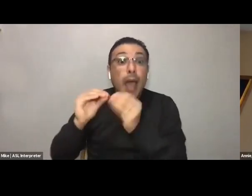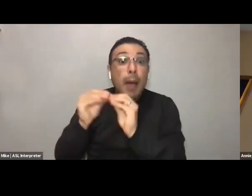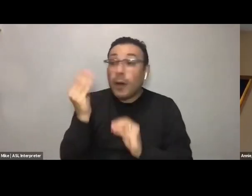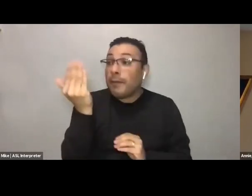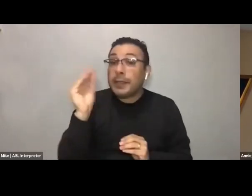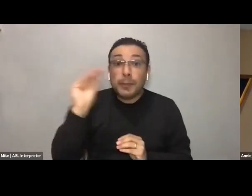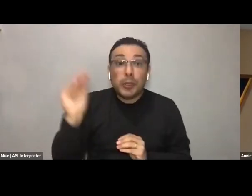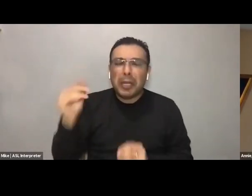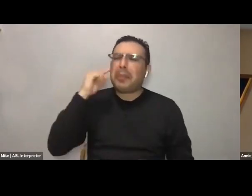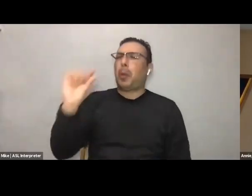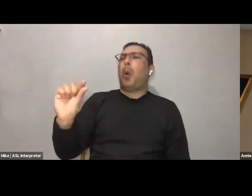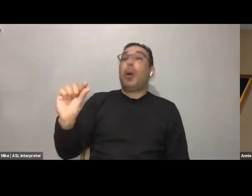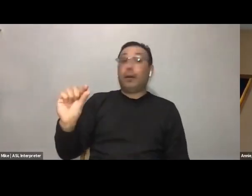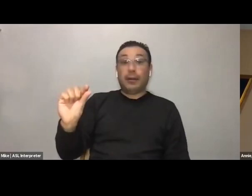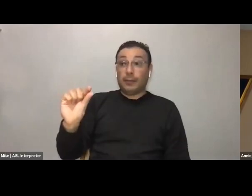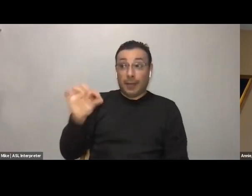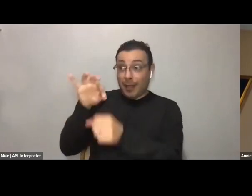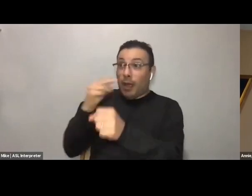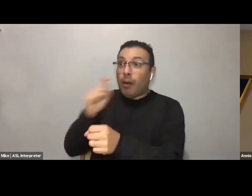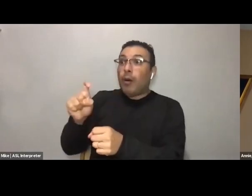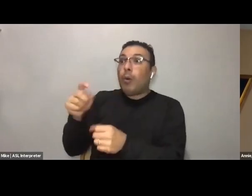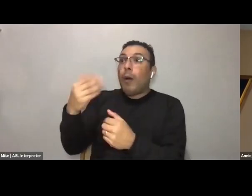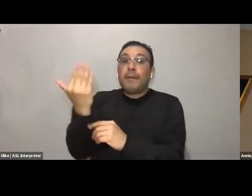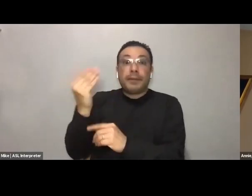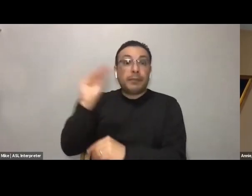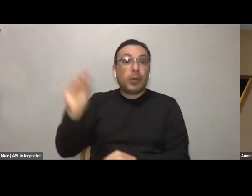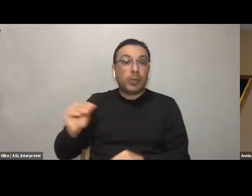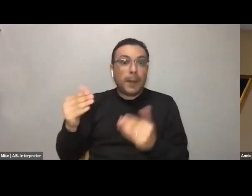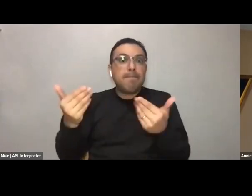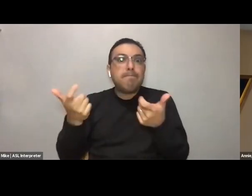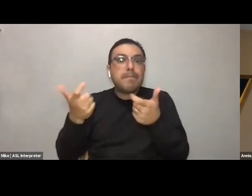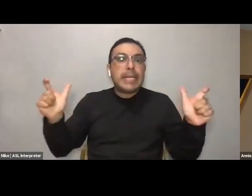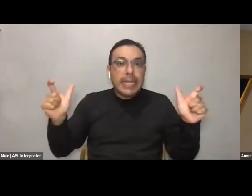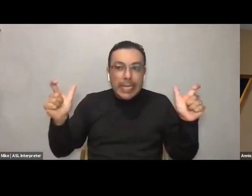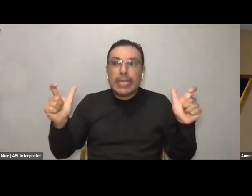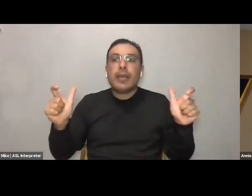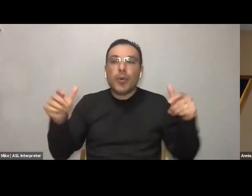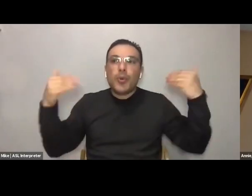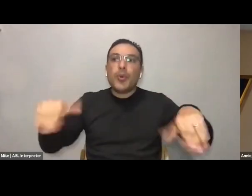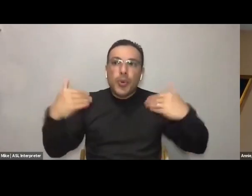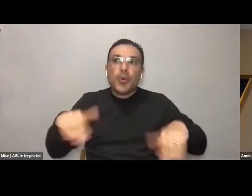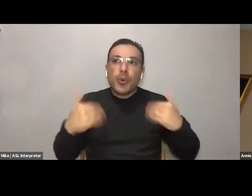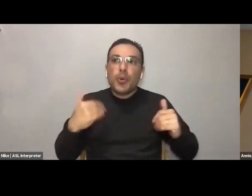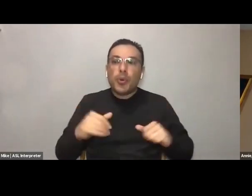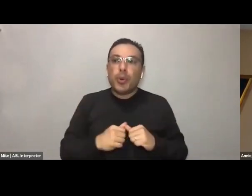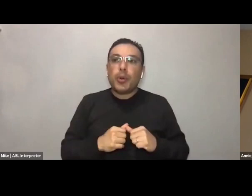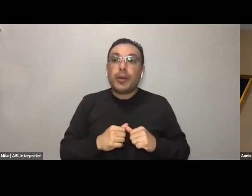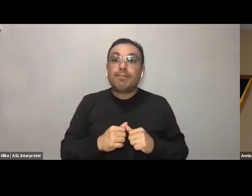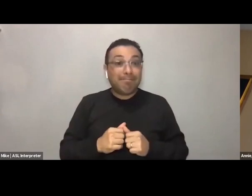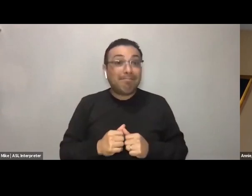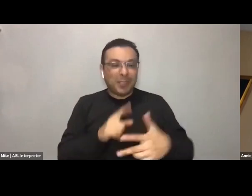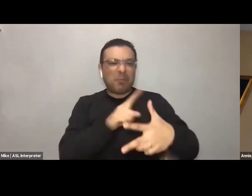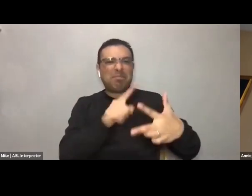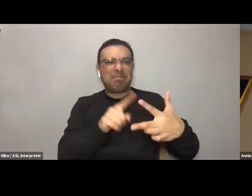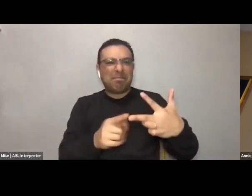have a chance to a new opportunity to welcome them in a new way. So without further ado, let's get